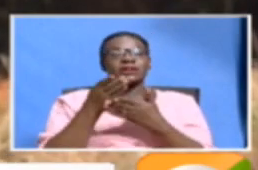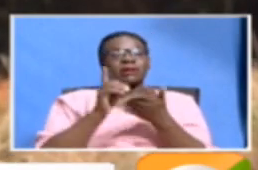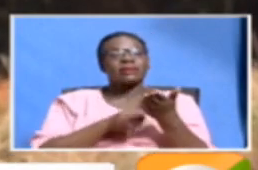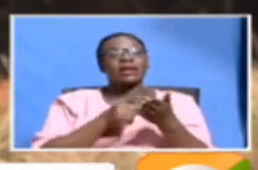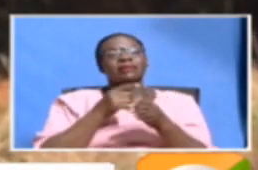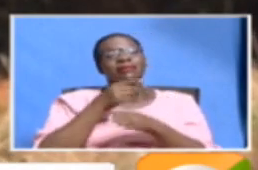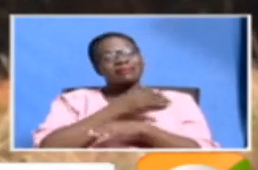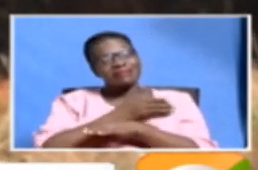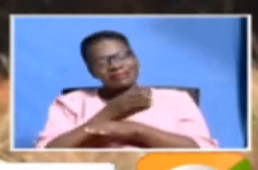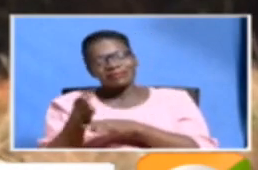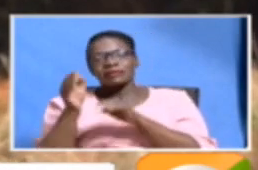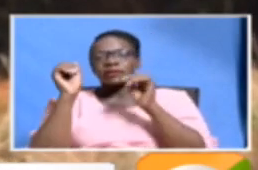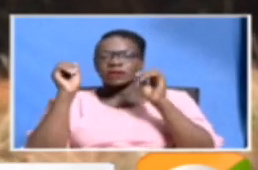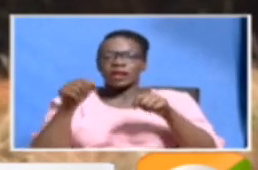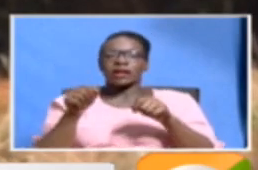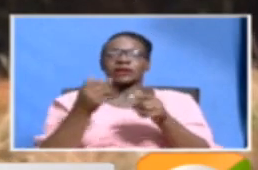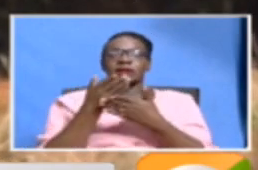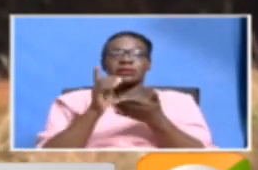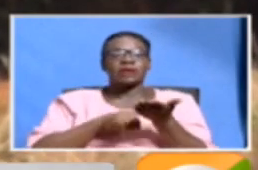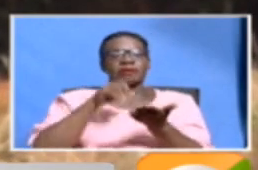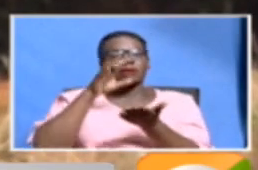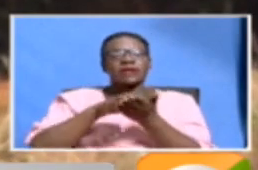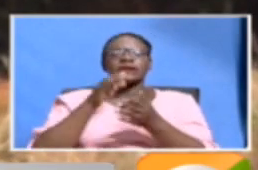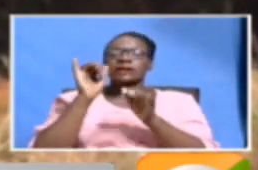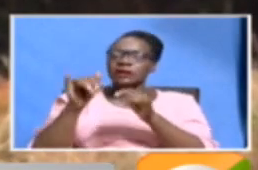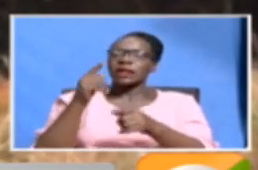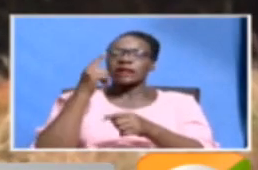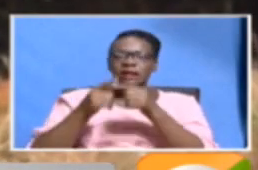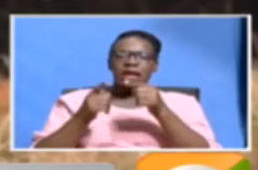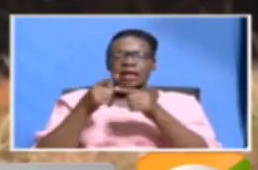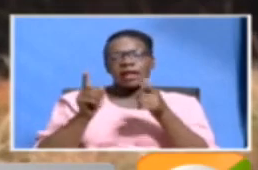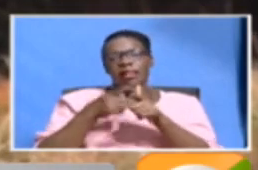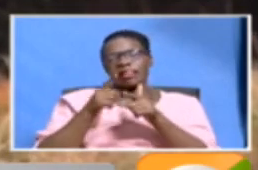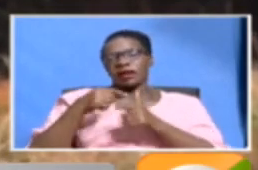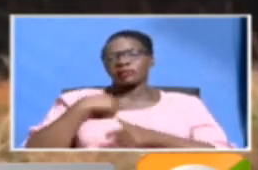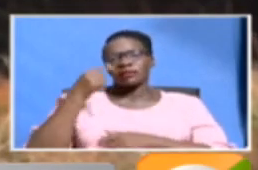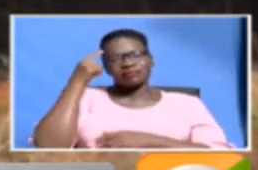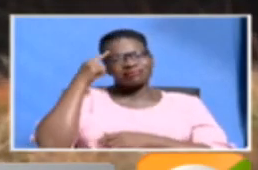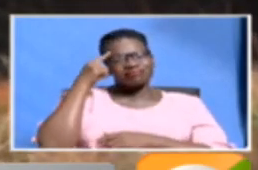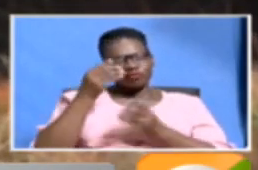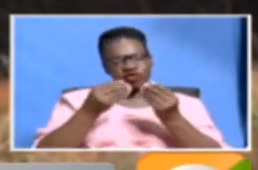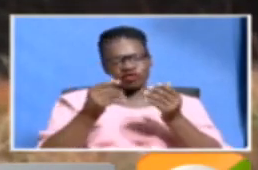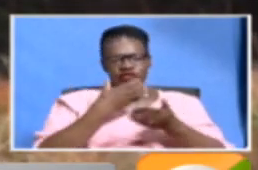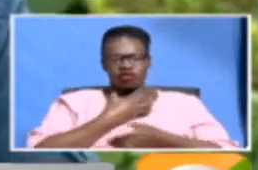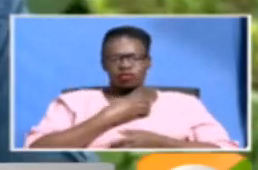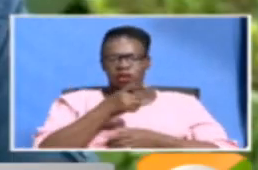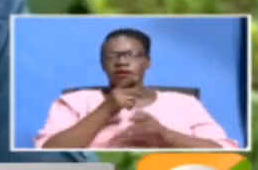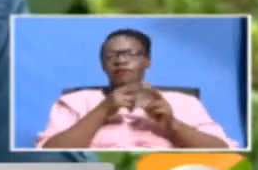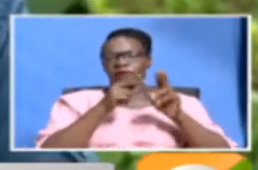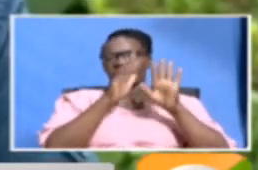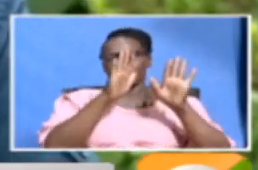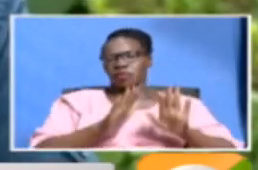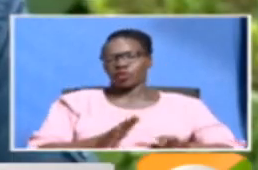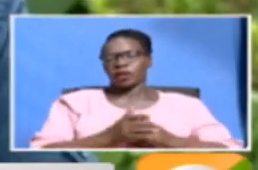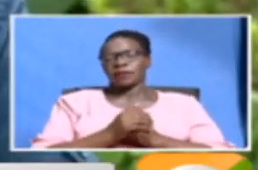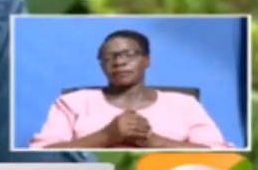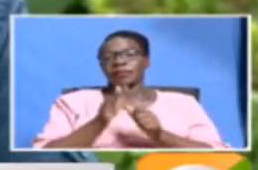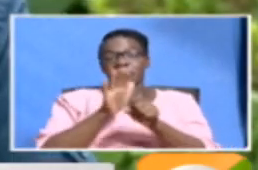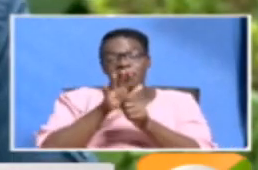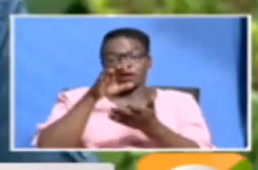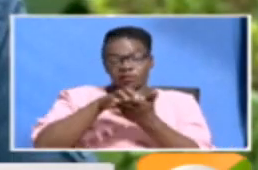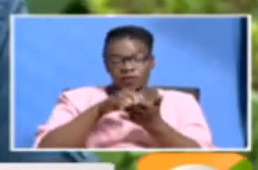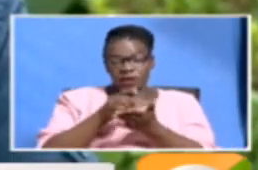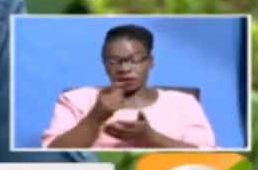ziko tayari pale zimechukua muda. So mimi nilionelea hii resolution committee ni jambo la muhimu sana. Most of these cases have